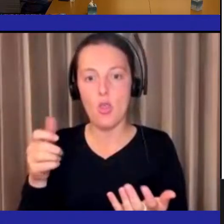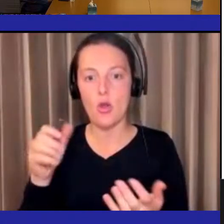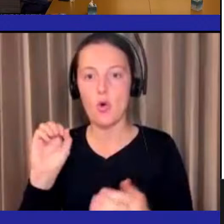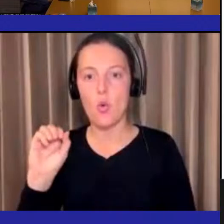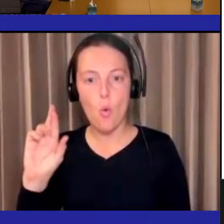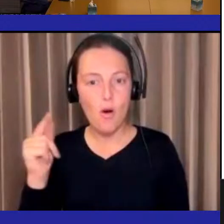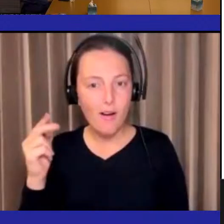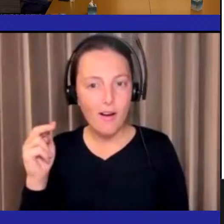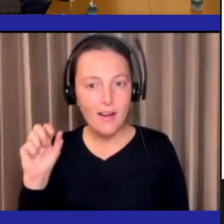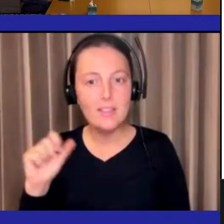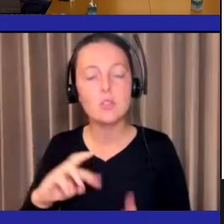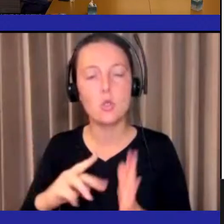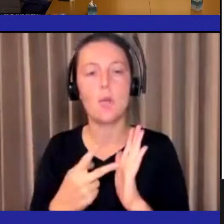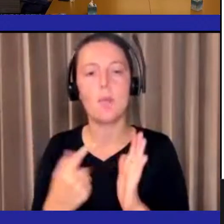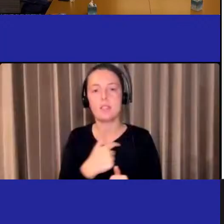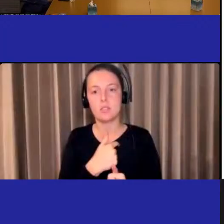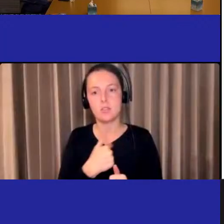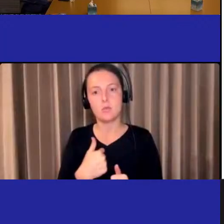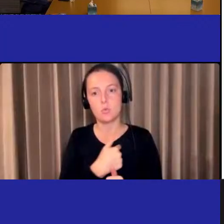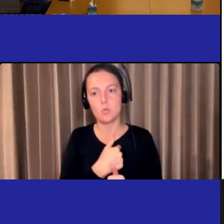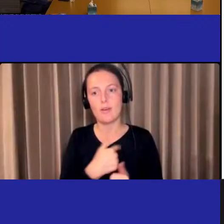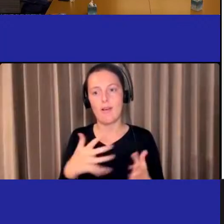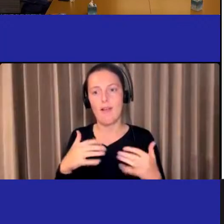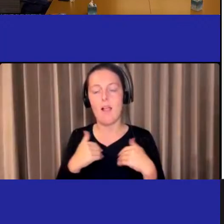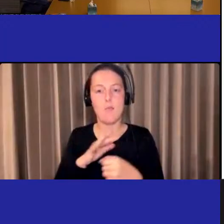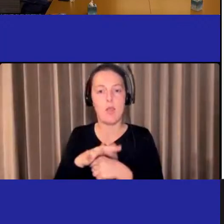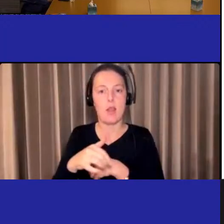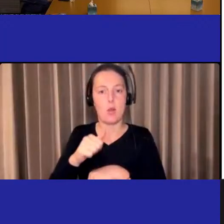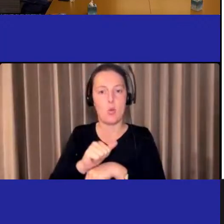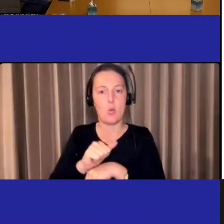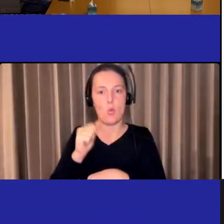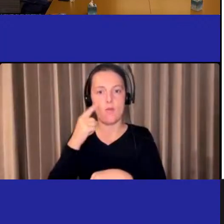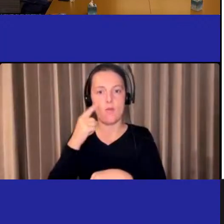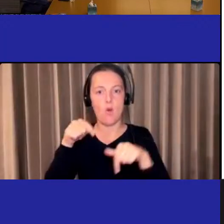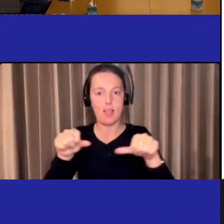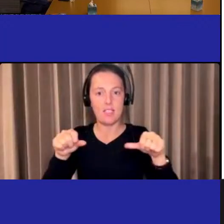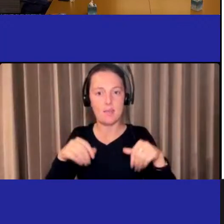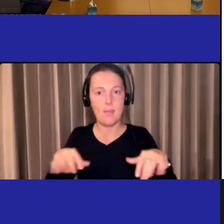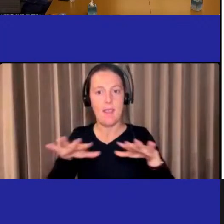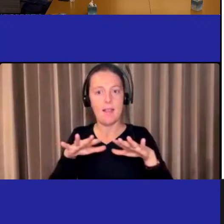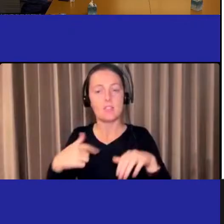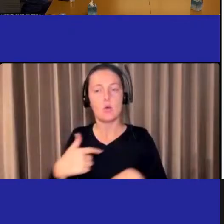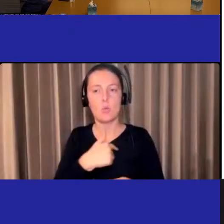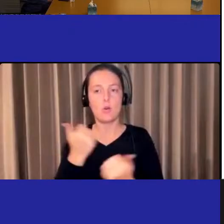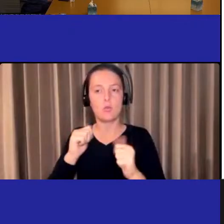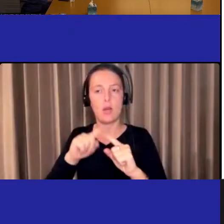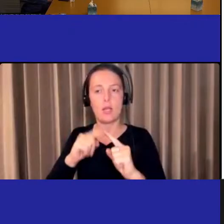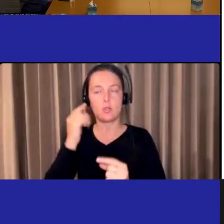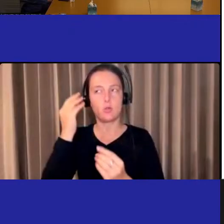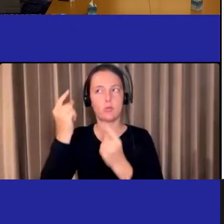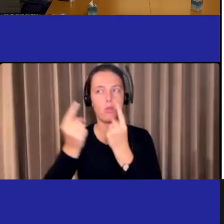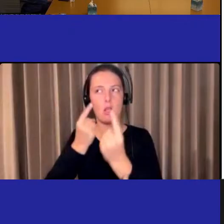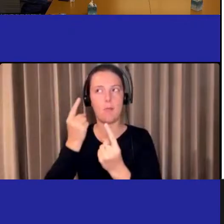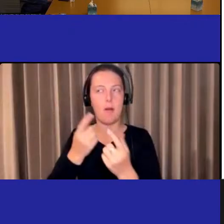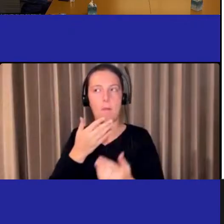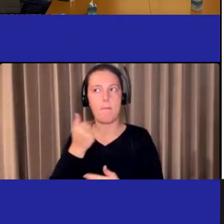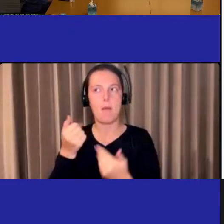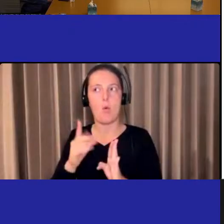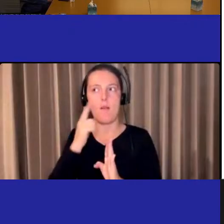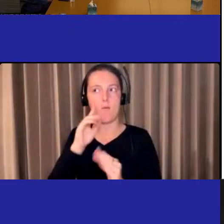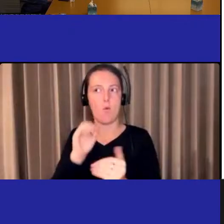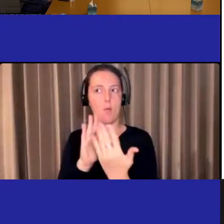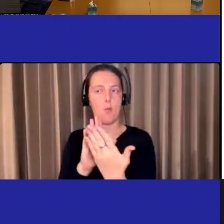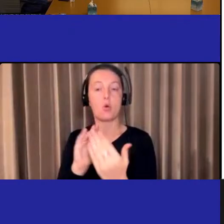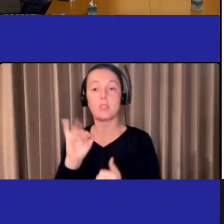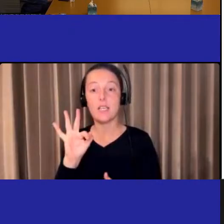space. And we're just trying to think about the best way to approach it. So if we can get a project manager, I think that would be great. We